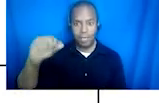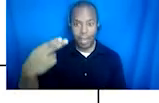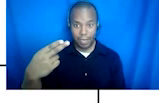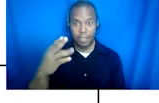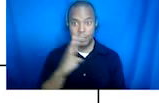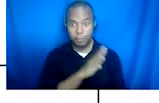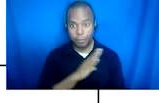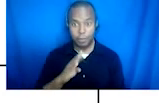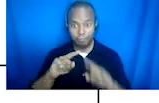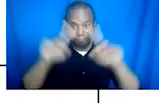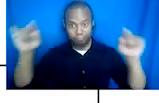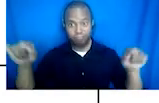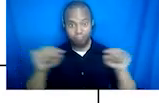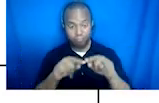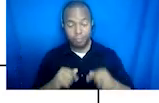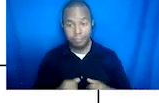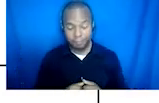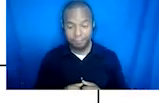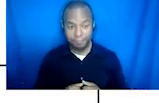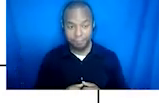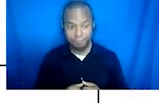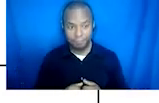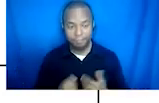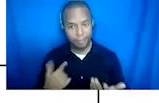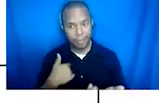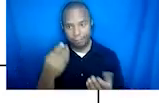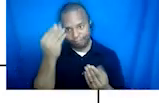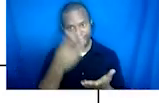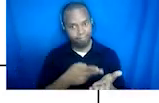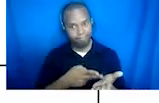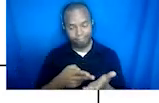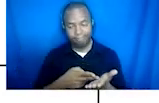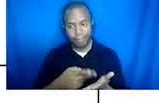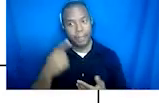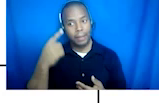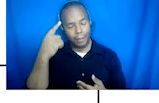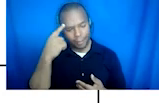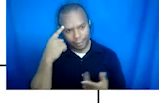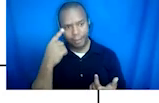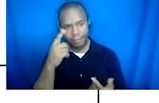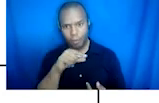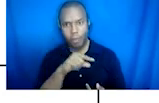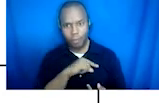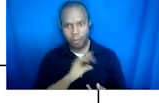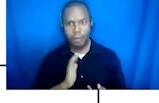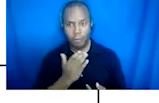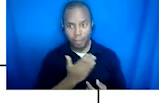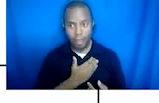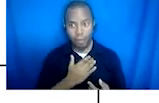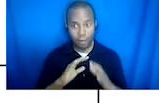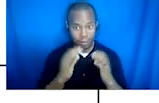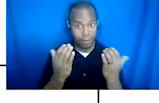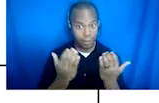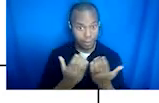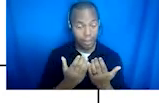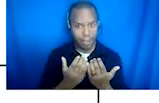these quality courses. And to me, I honestly think that the quality of our courses is going to be